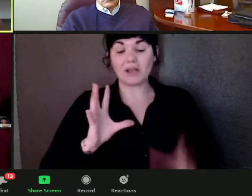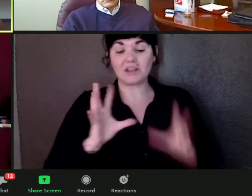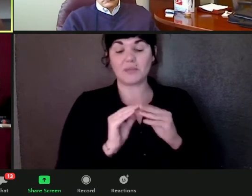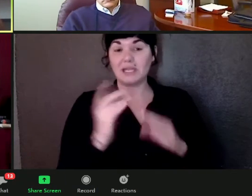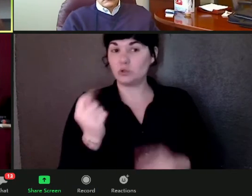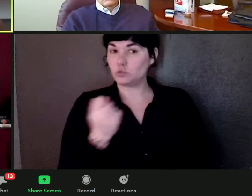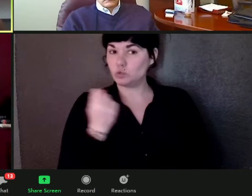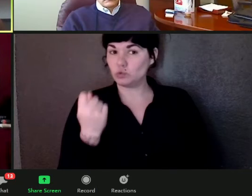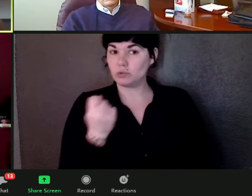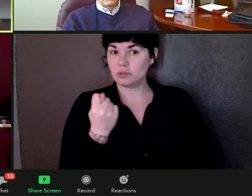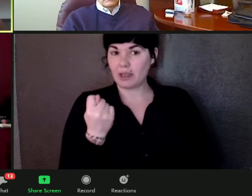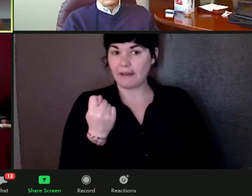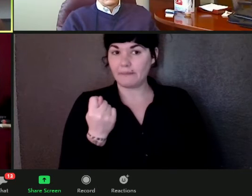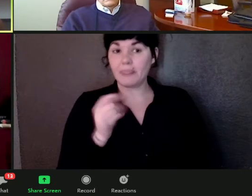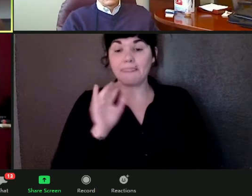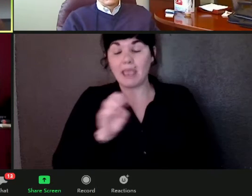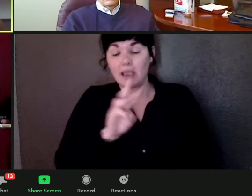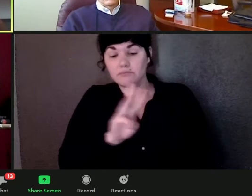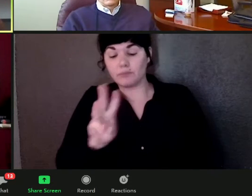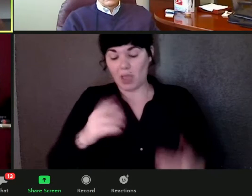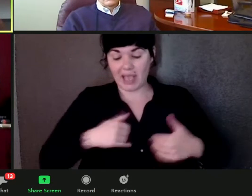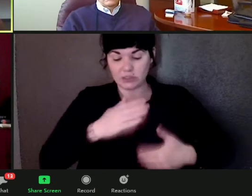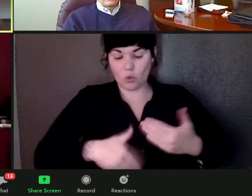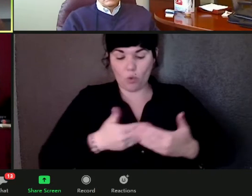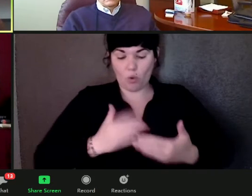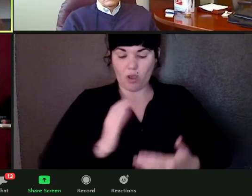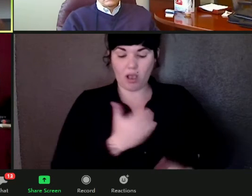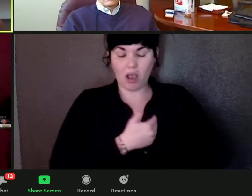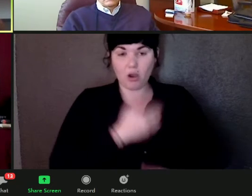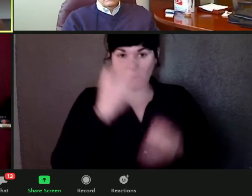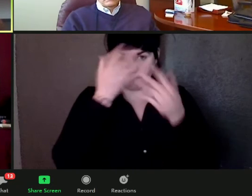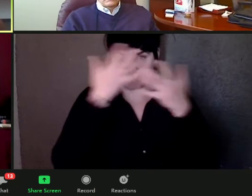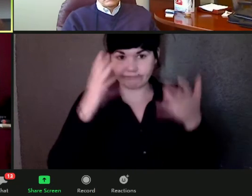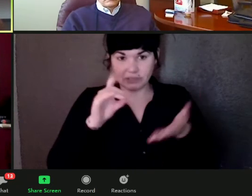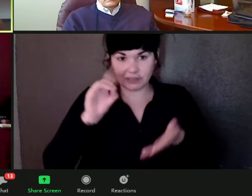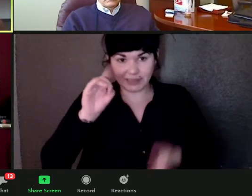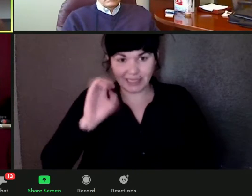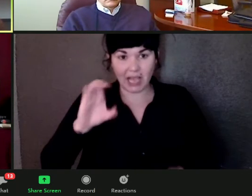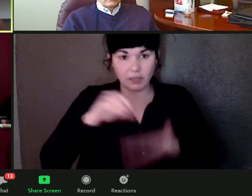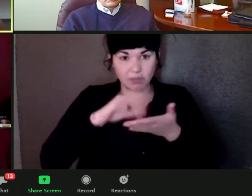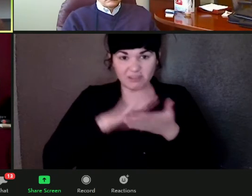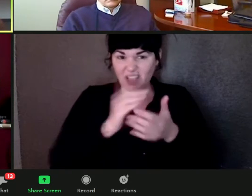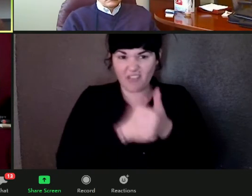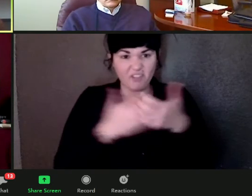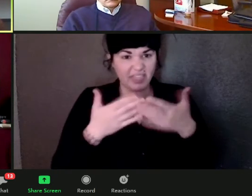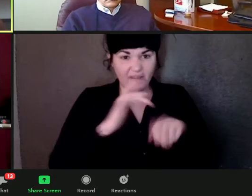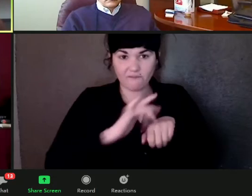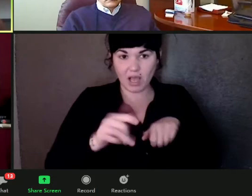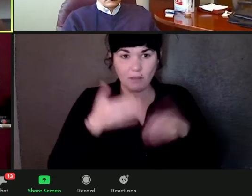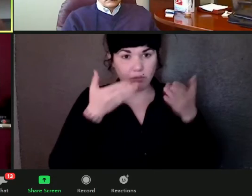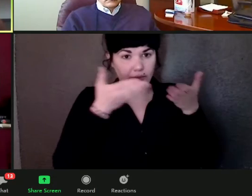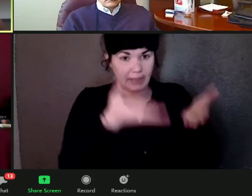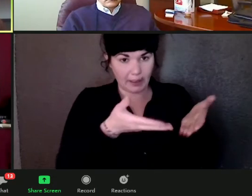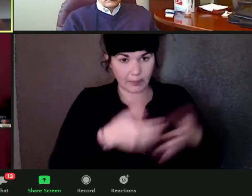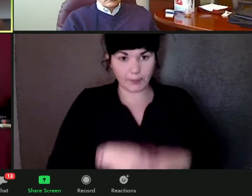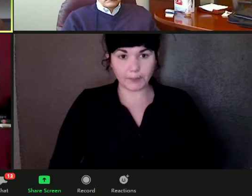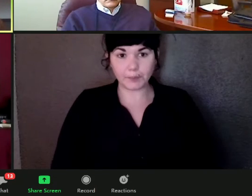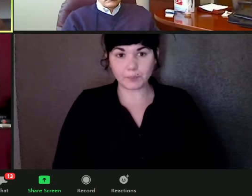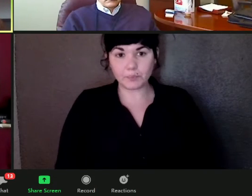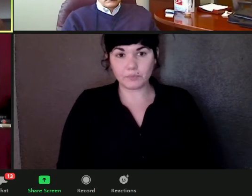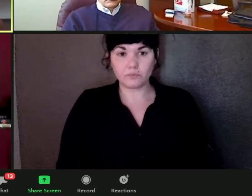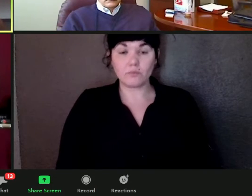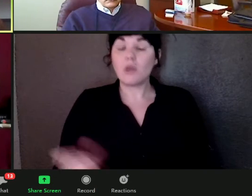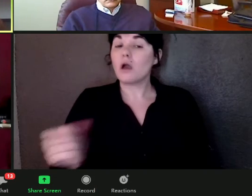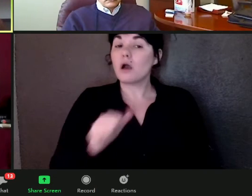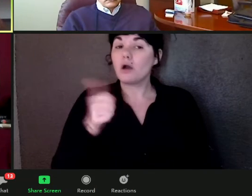there for you. So it gives you all of the information right there in front of you. I think the other thing that's important to Meta for us to share is as we were looking at